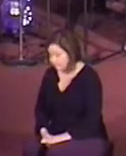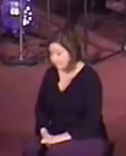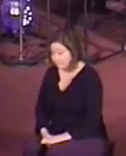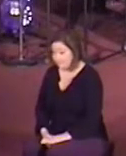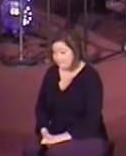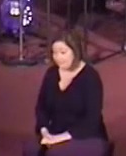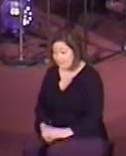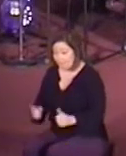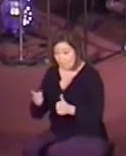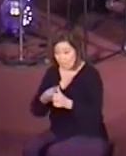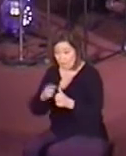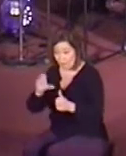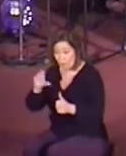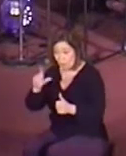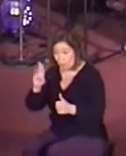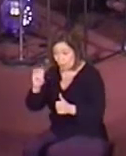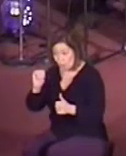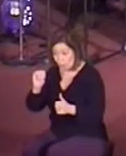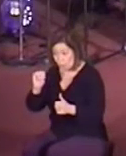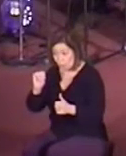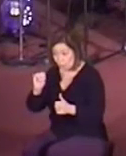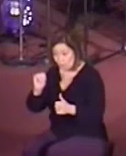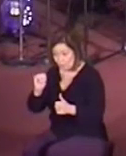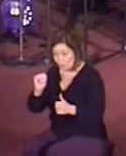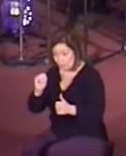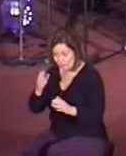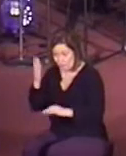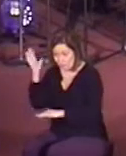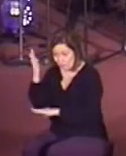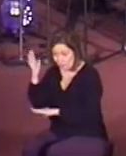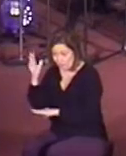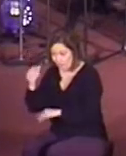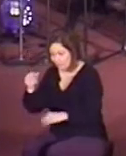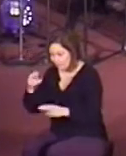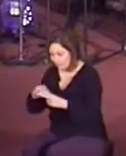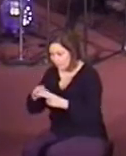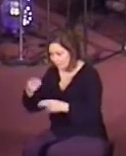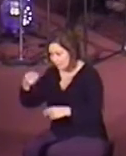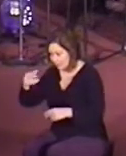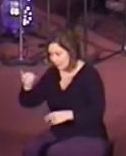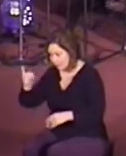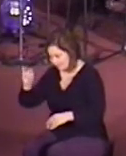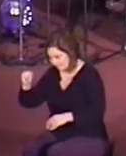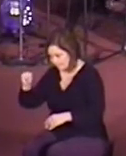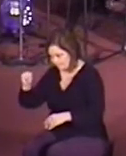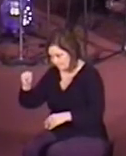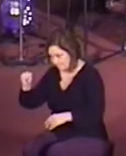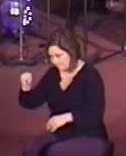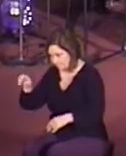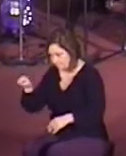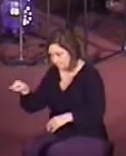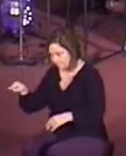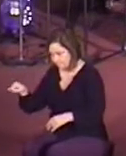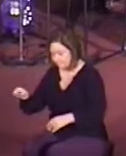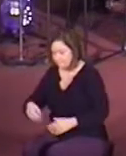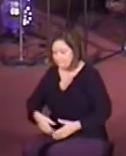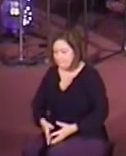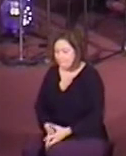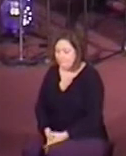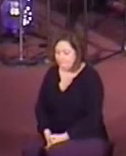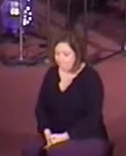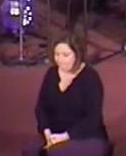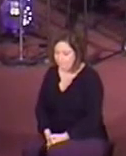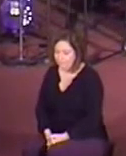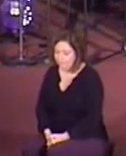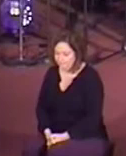clue, this tree that's chopped down, "let him graze with the beasts on the grass of the earth, and